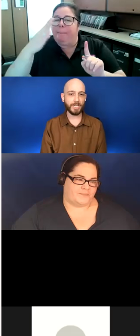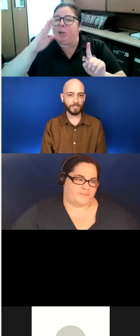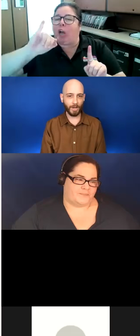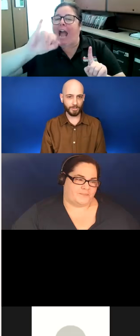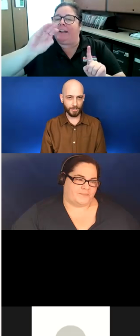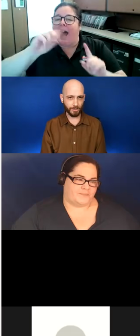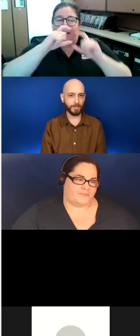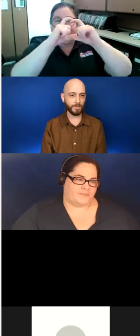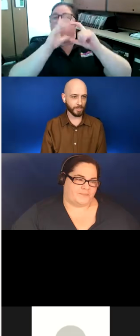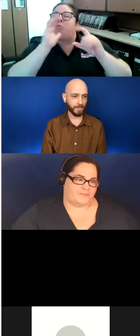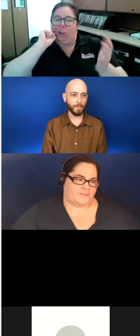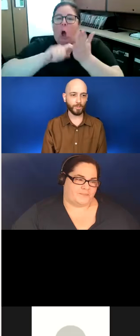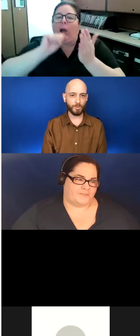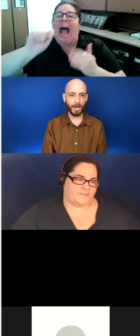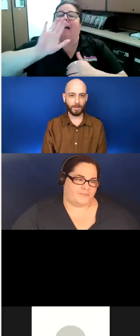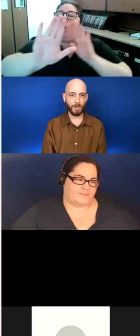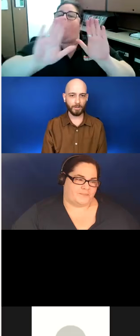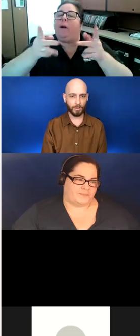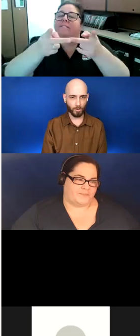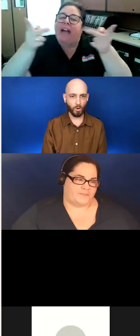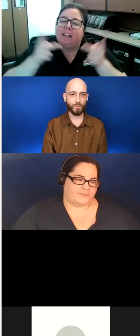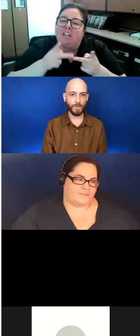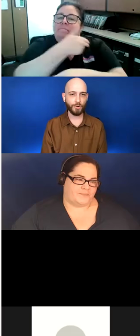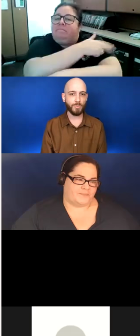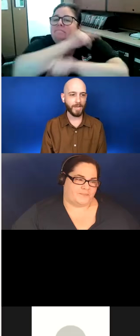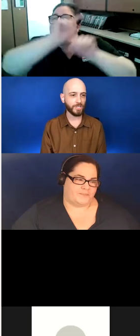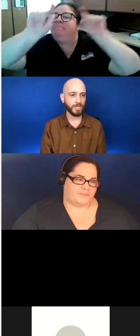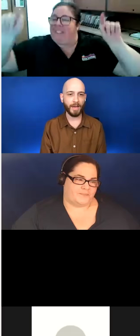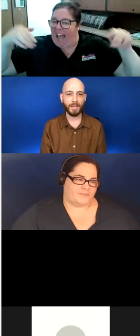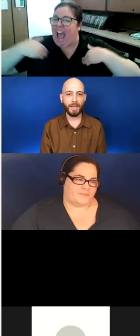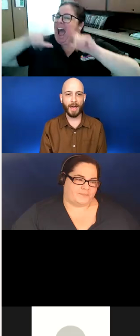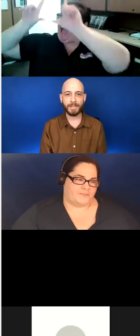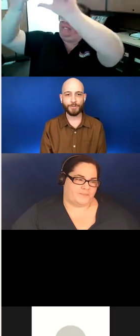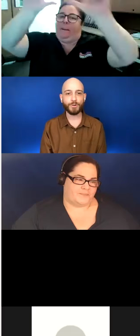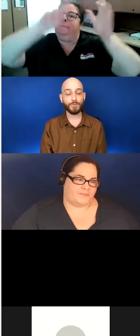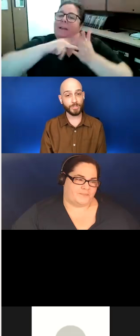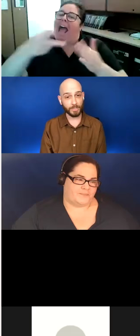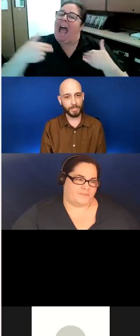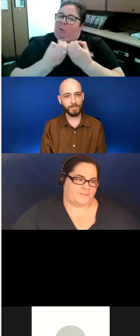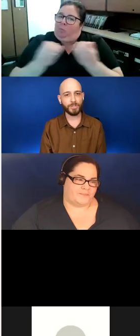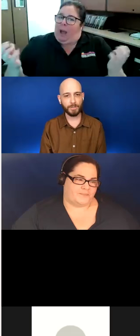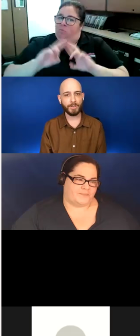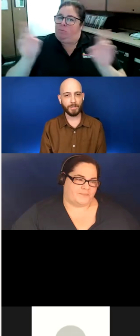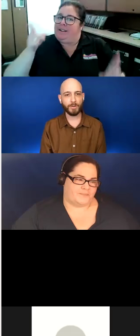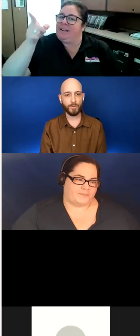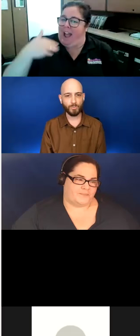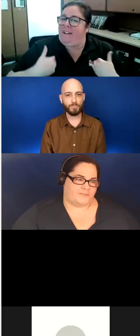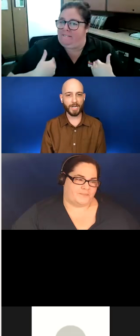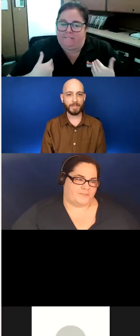Assistive listening devices. You can see that blue icon over there, and you may see that at different